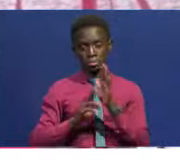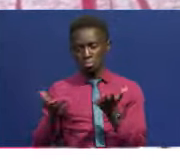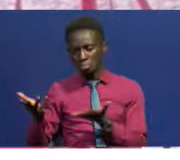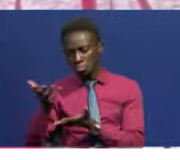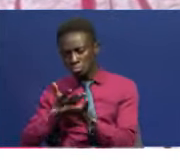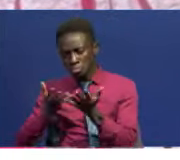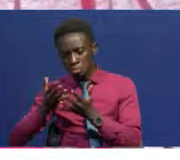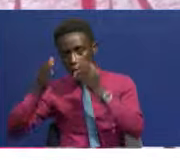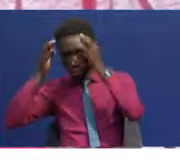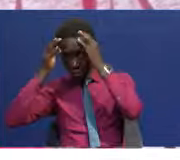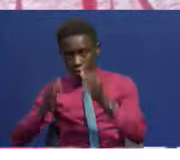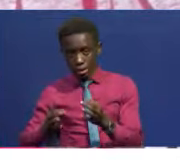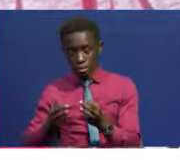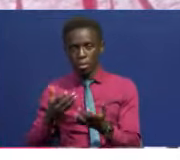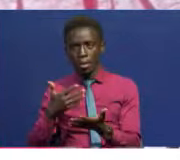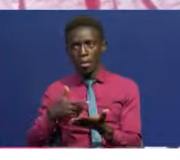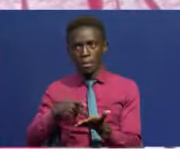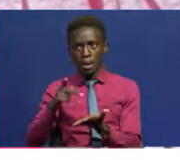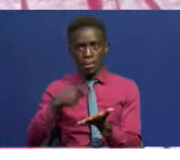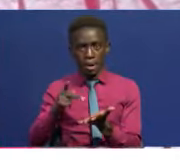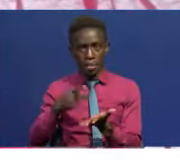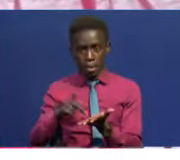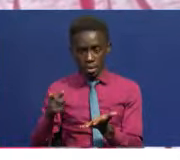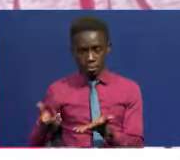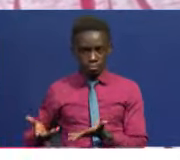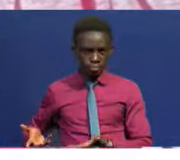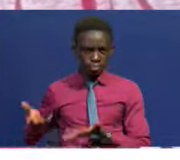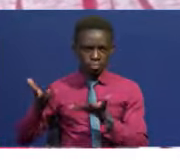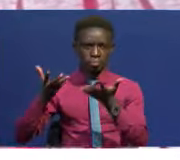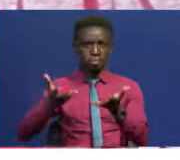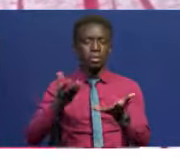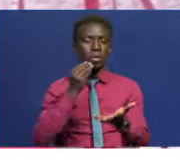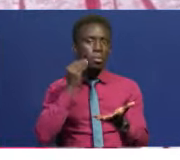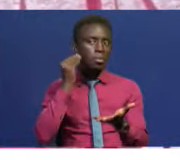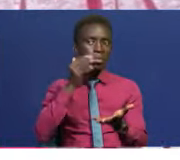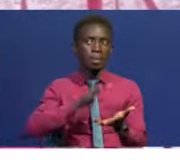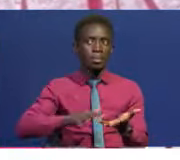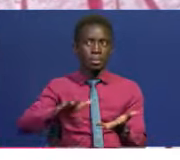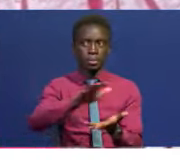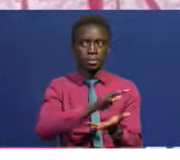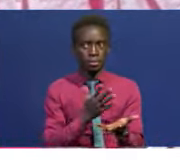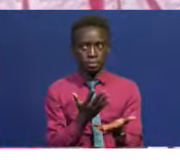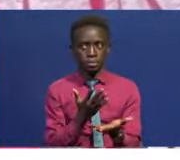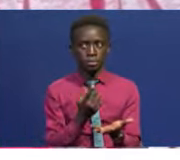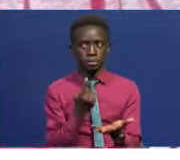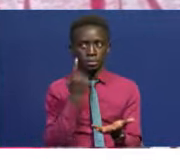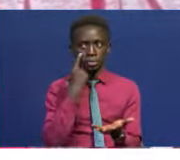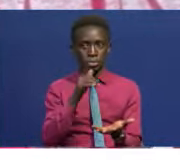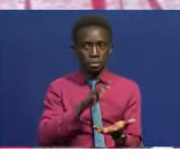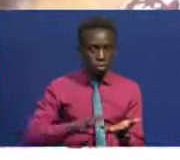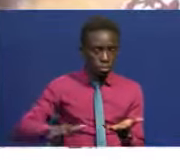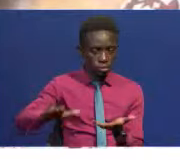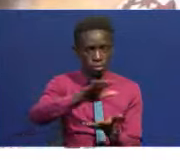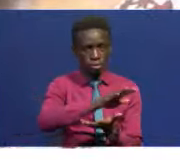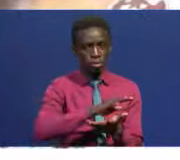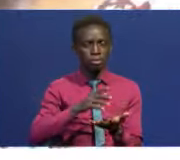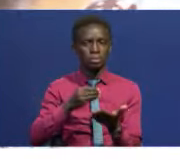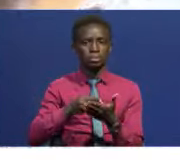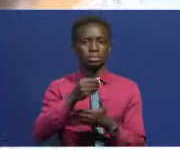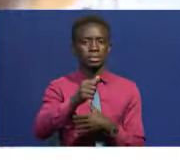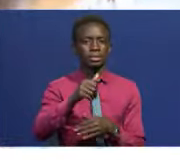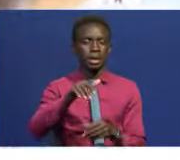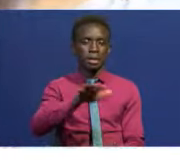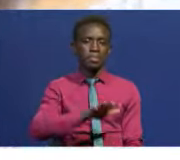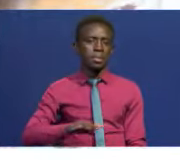kununua vifaa hivi katika mazingira ya hapa nyumbani. Tunasema local purchases. Sasa at